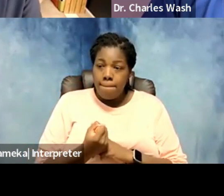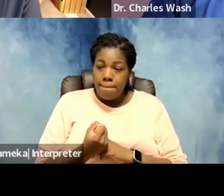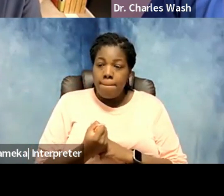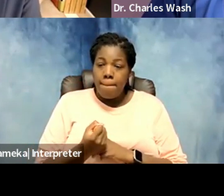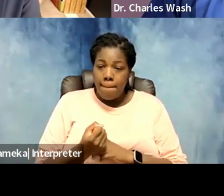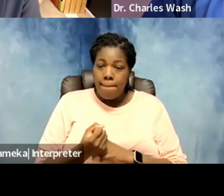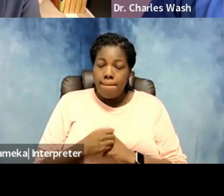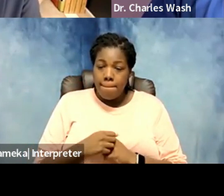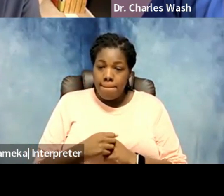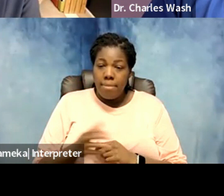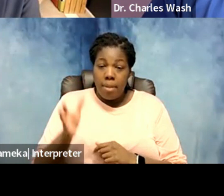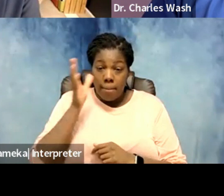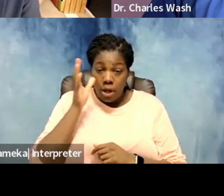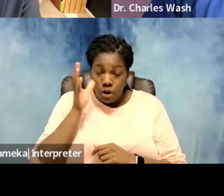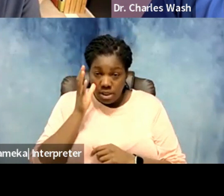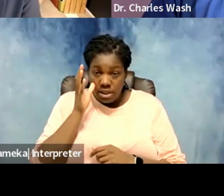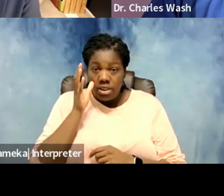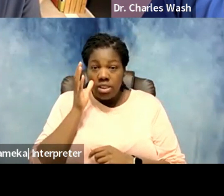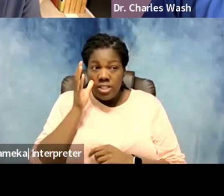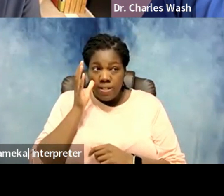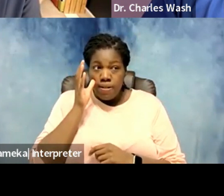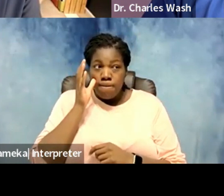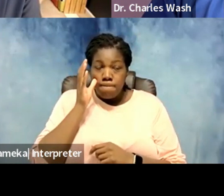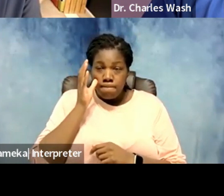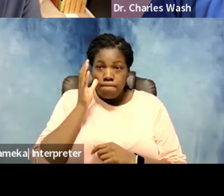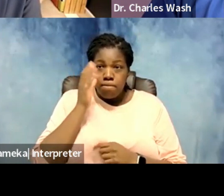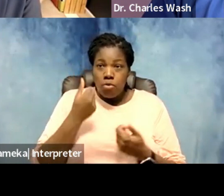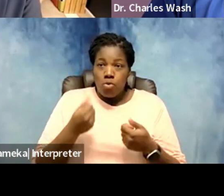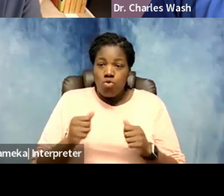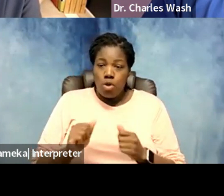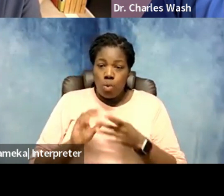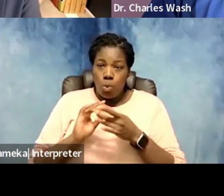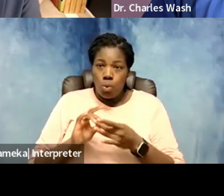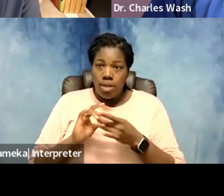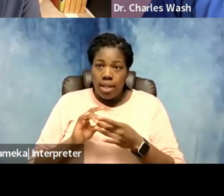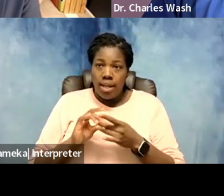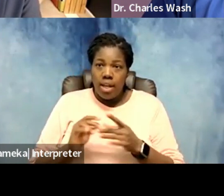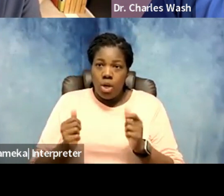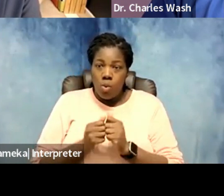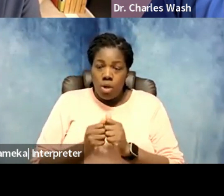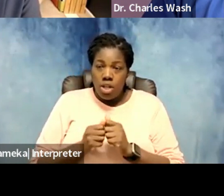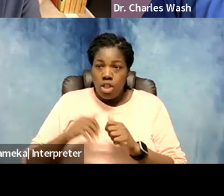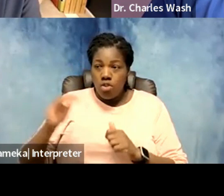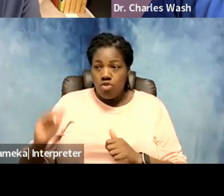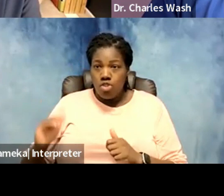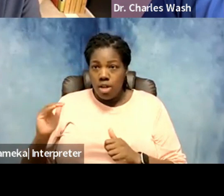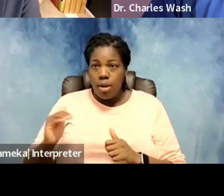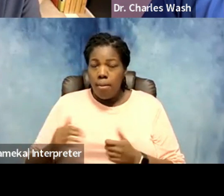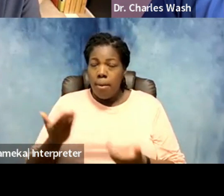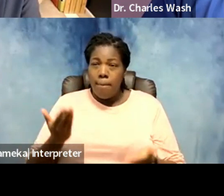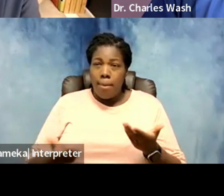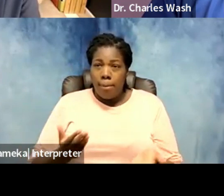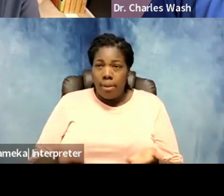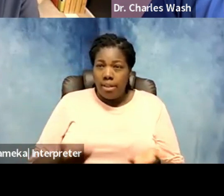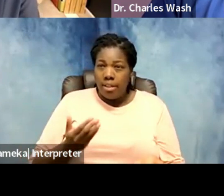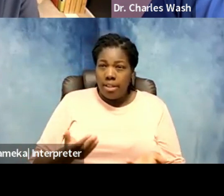parents and or mom and or dad are trying to connect with their with their child, but they may not